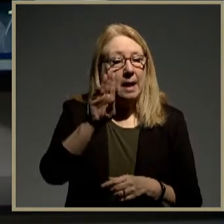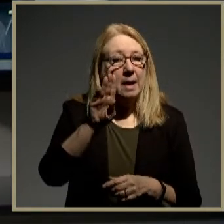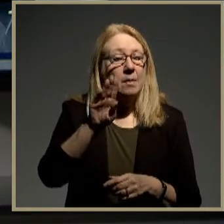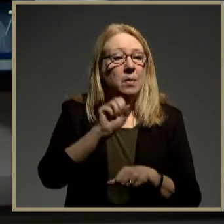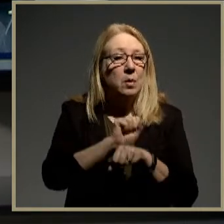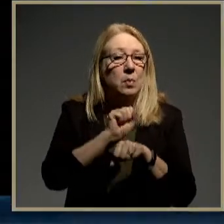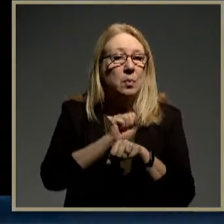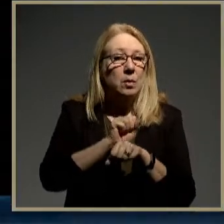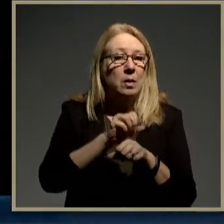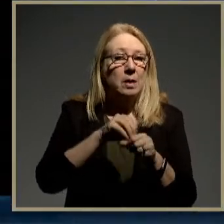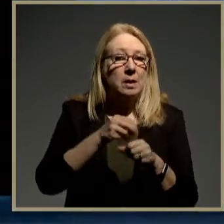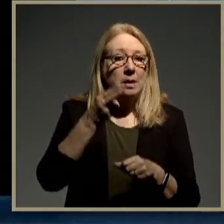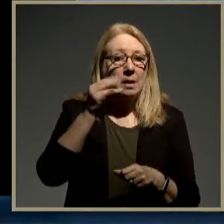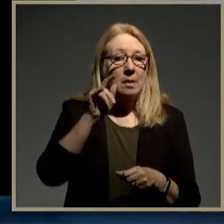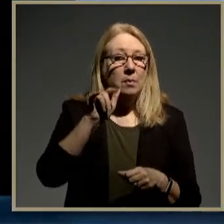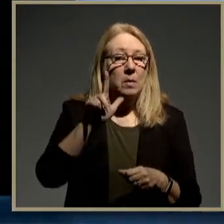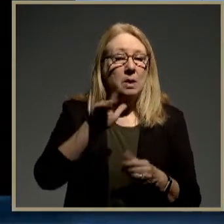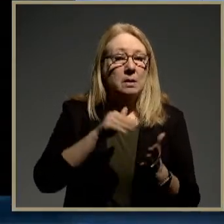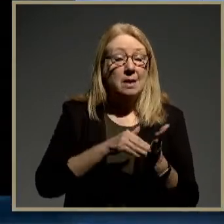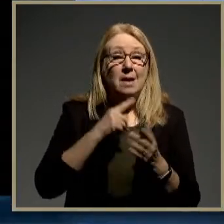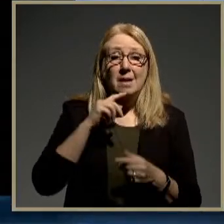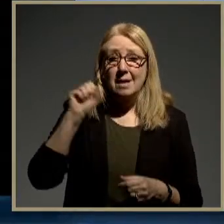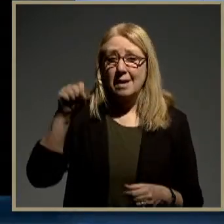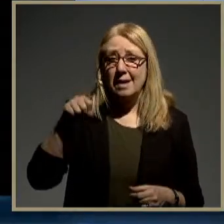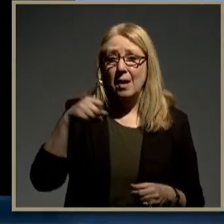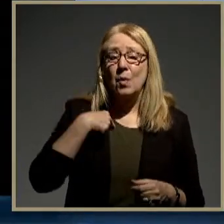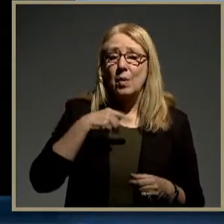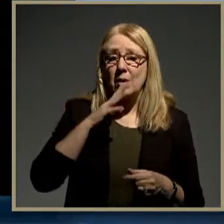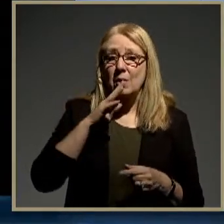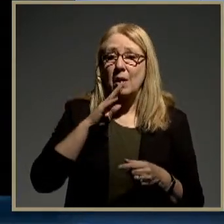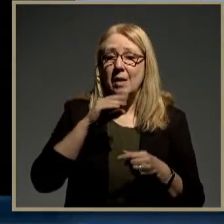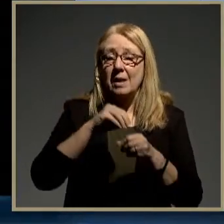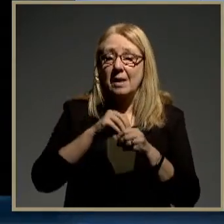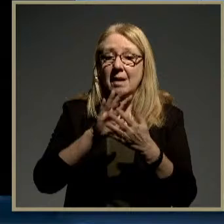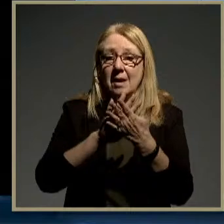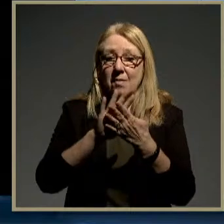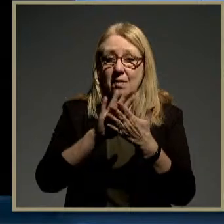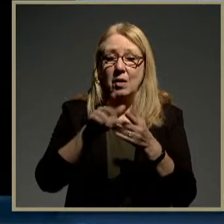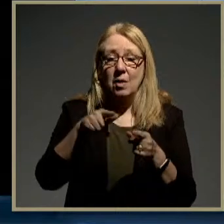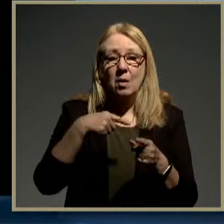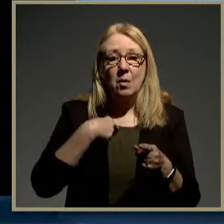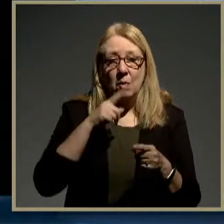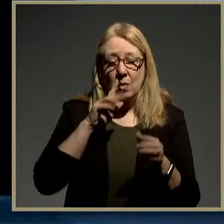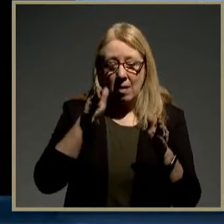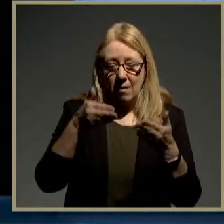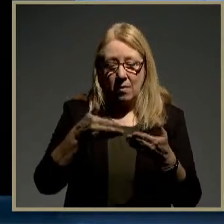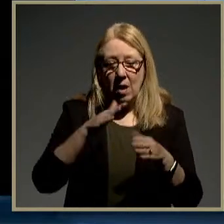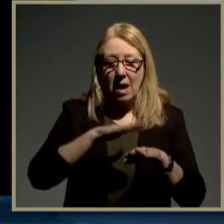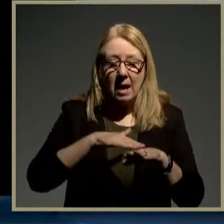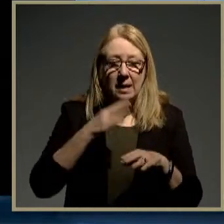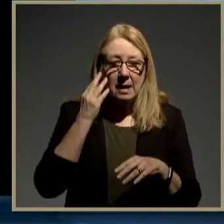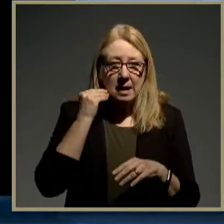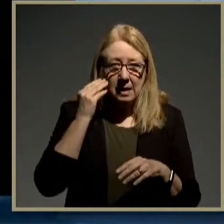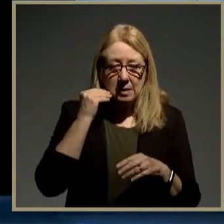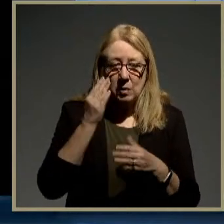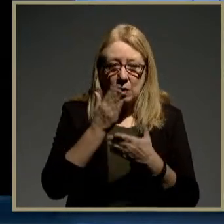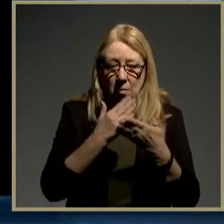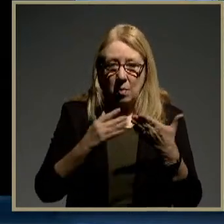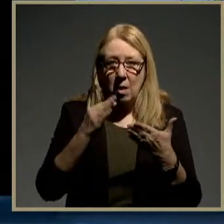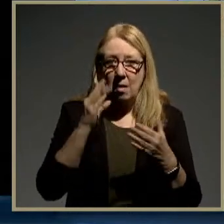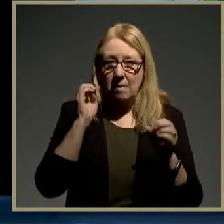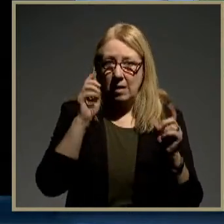Hybl Center? You bet, John. As we mentioned in the video, we have really focused on the experiential side of